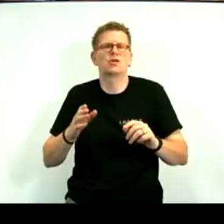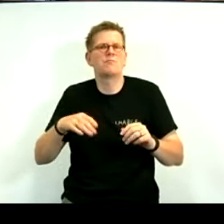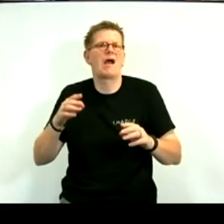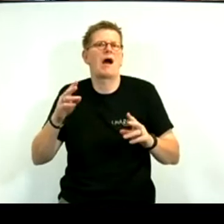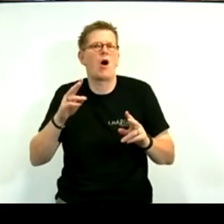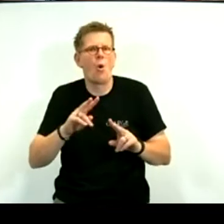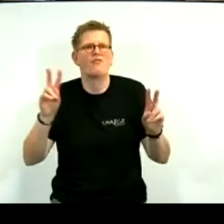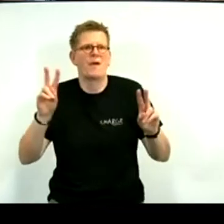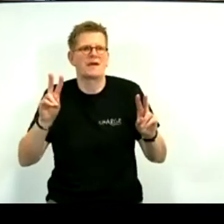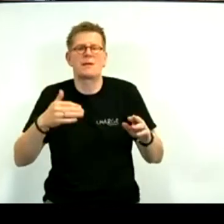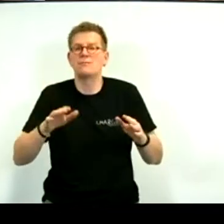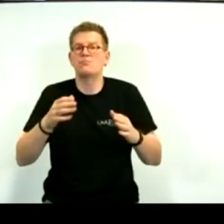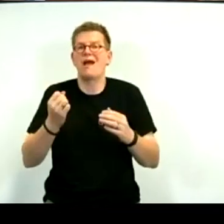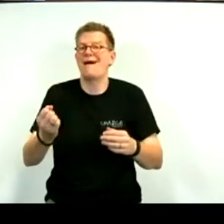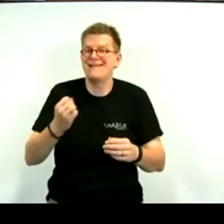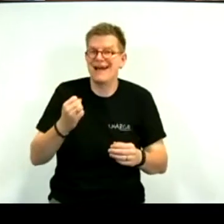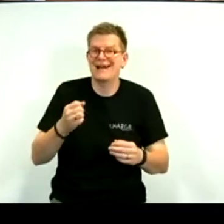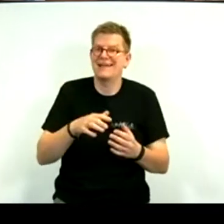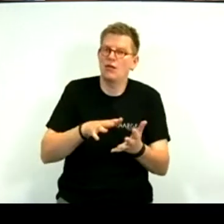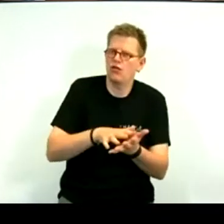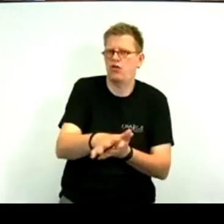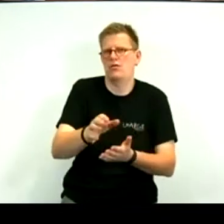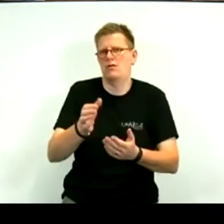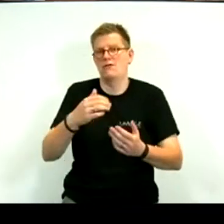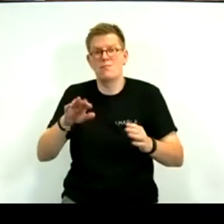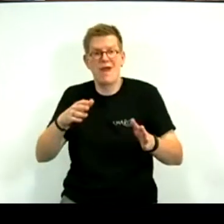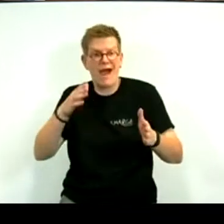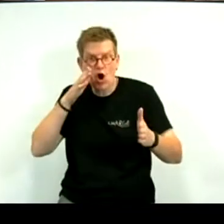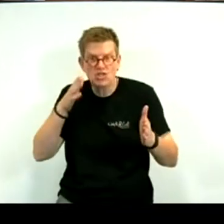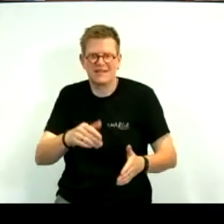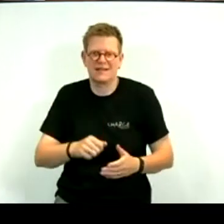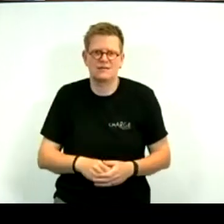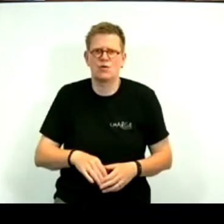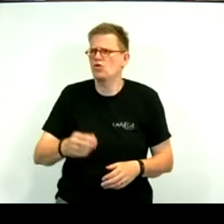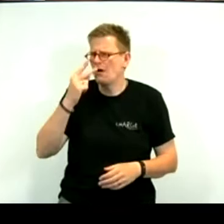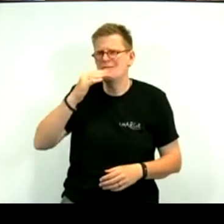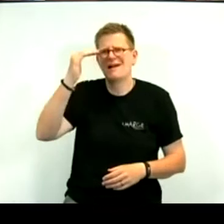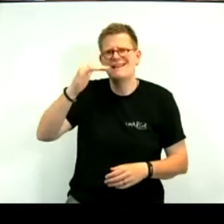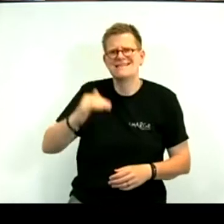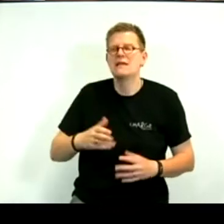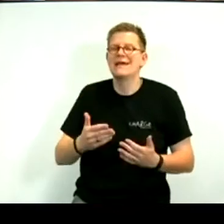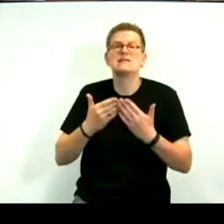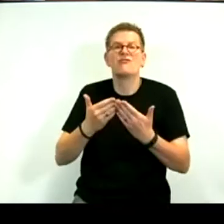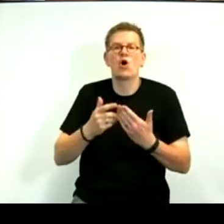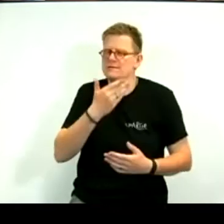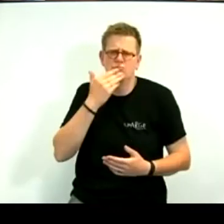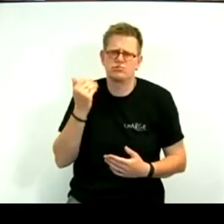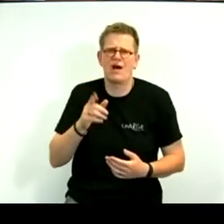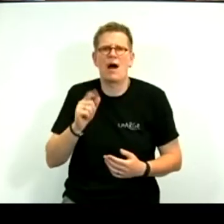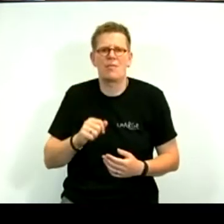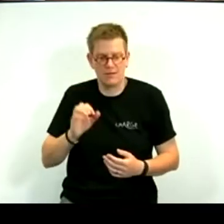But then when you look at this list, I won't read it, but you can see it's a big list. Every one of